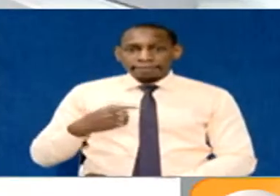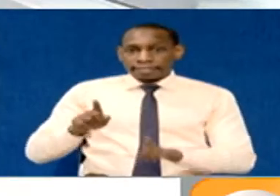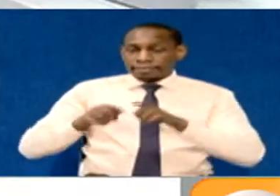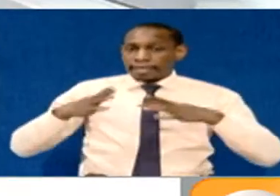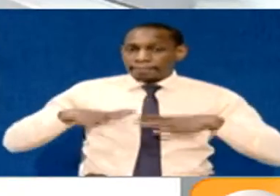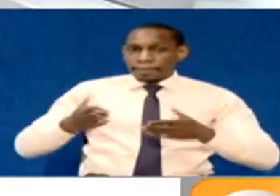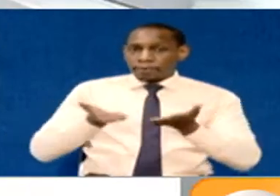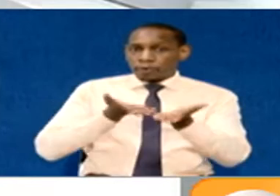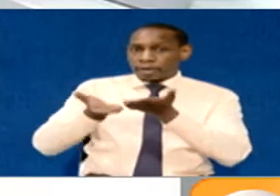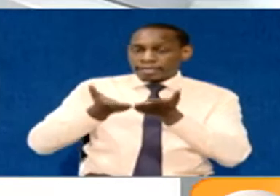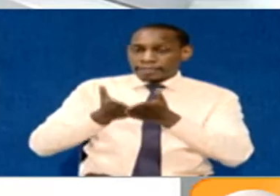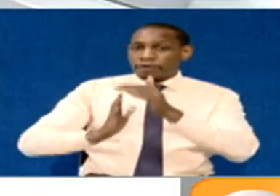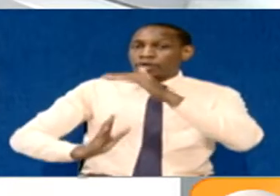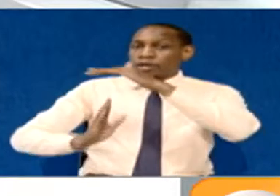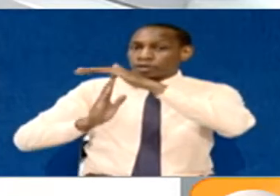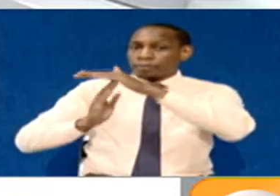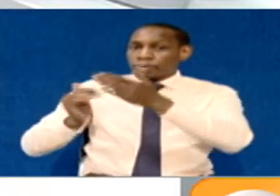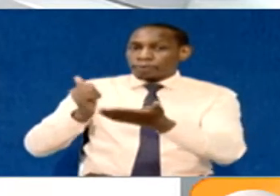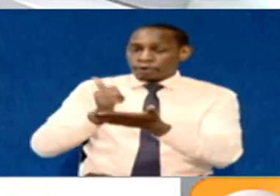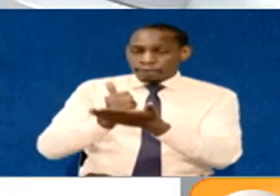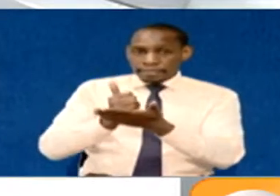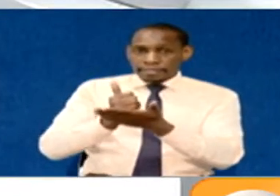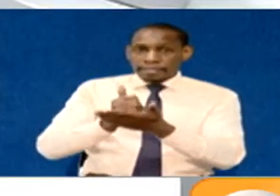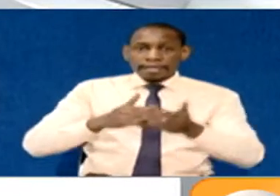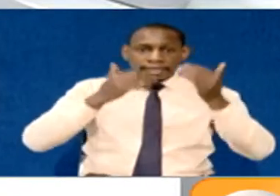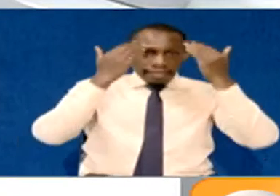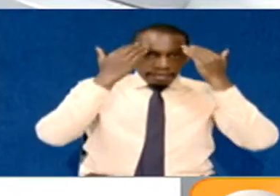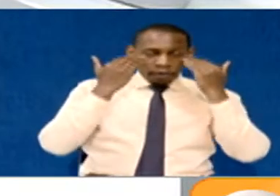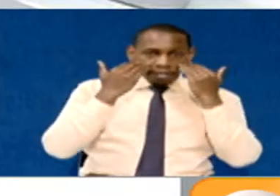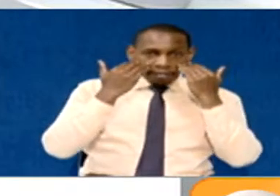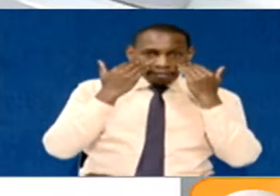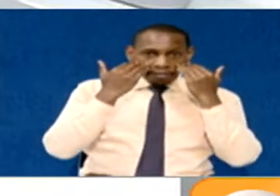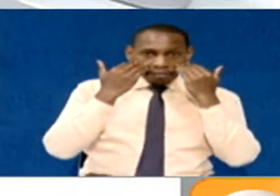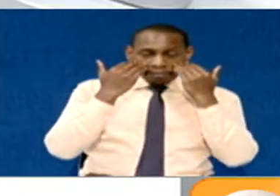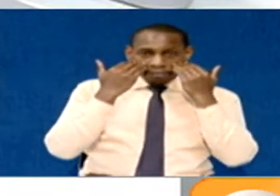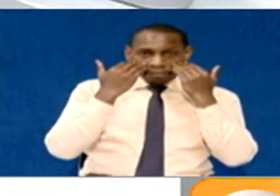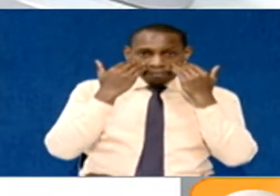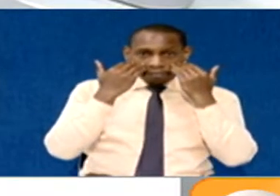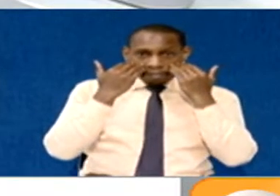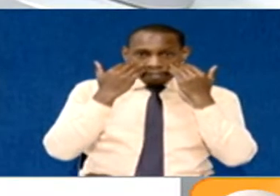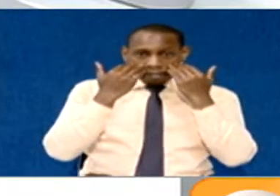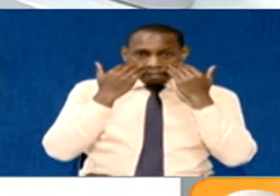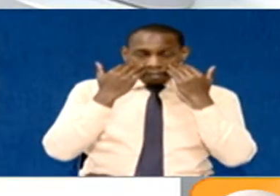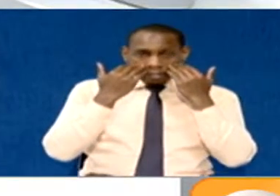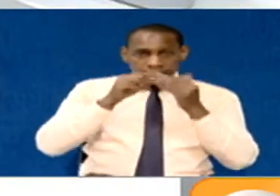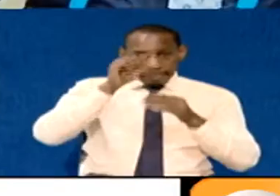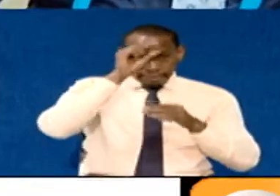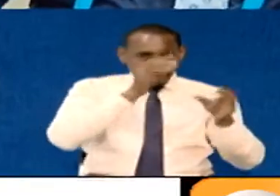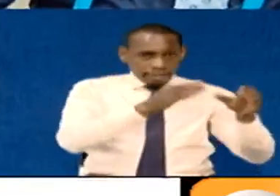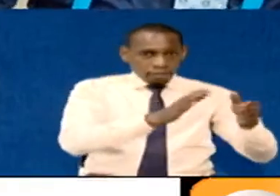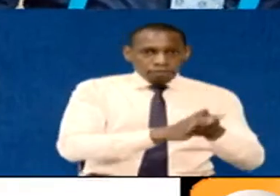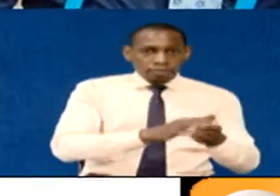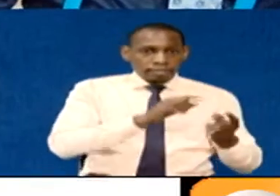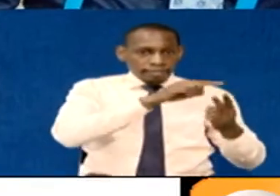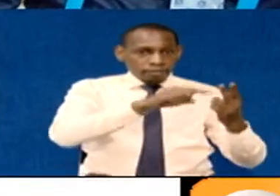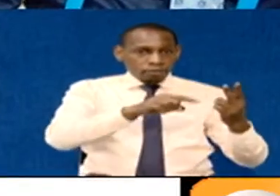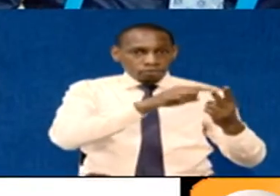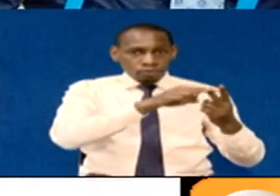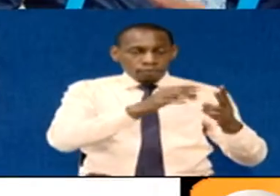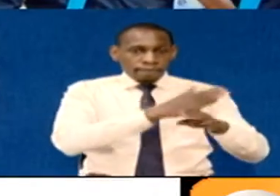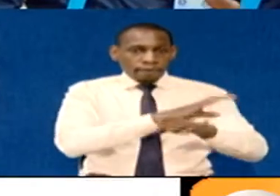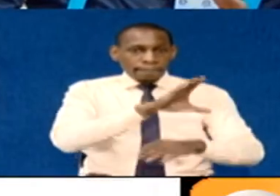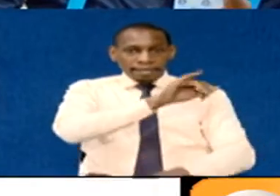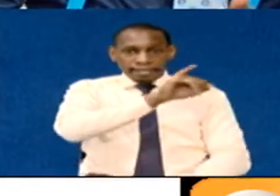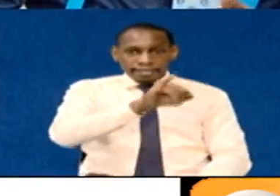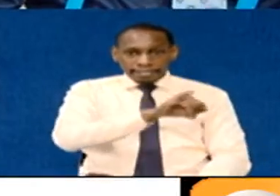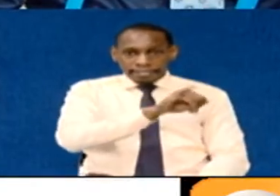who served in the highest office that exists in the judiciary, and a whole arm of government. These are two former CJs, and